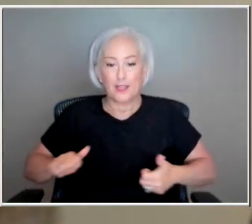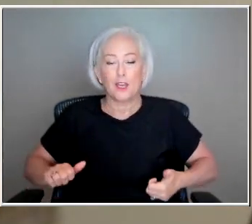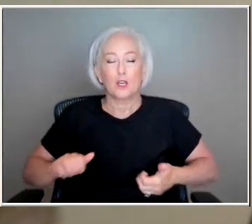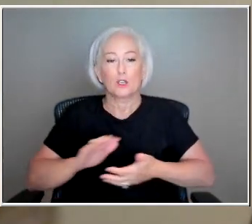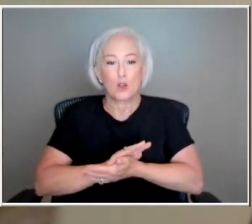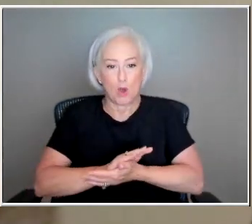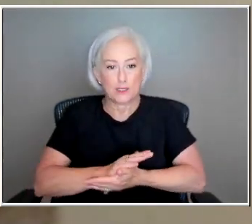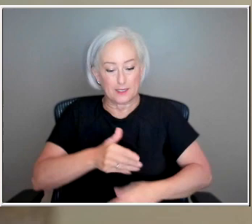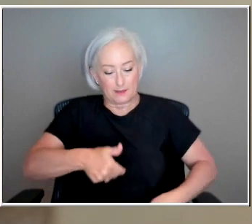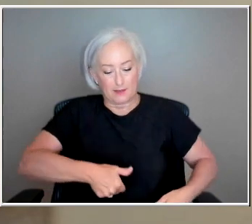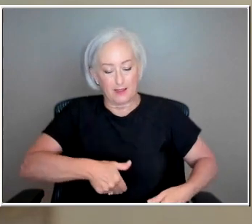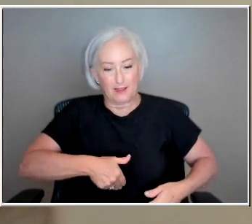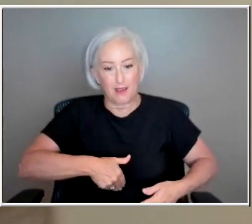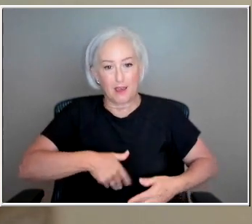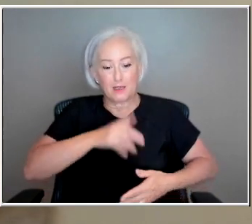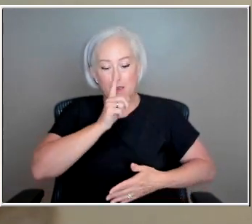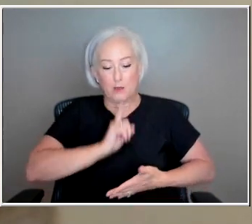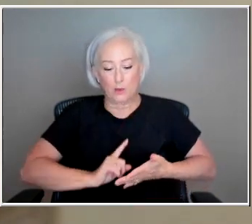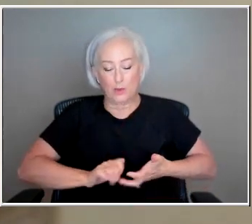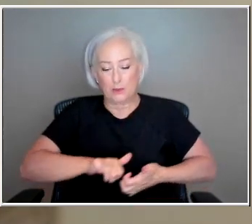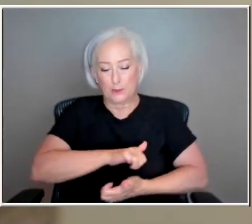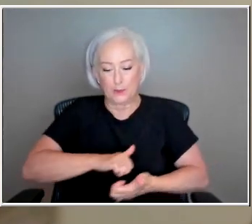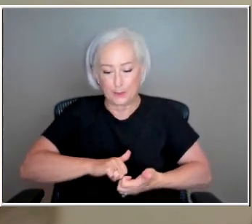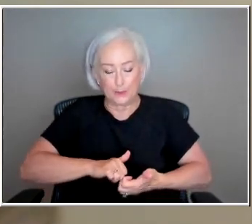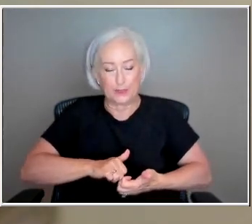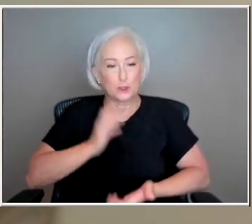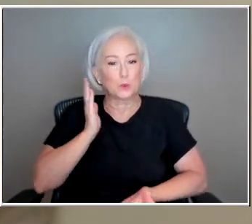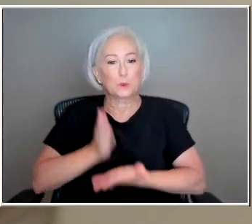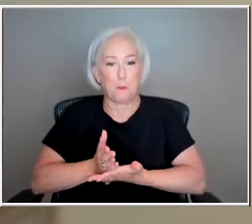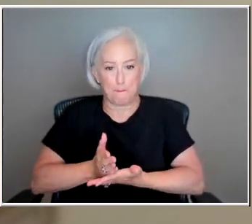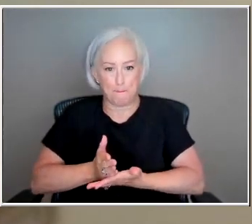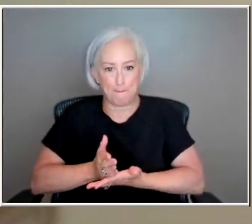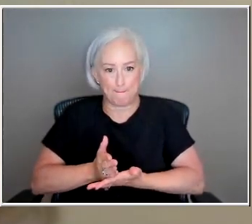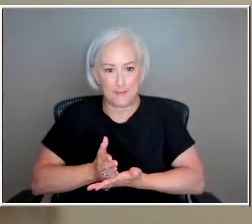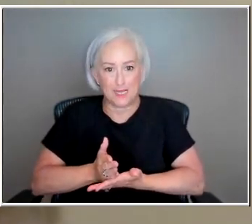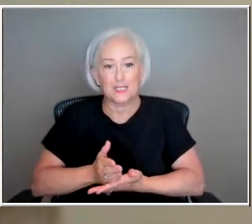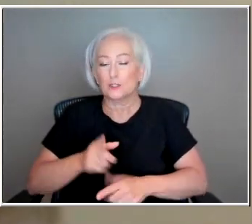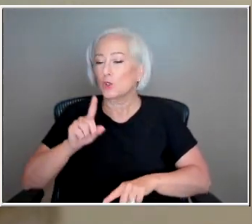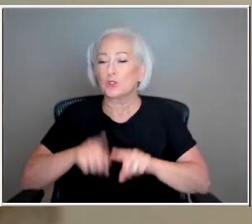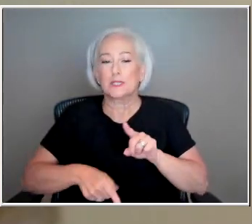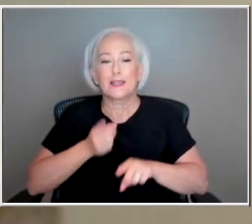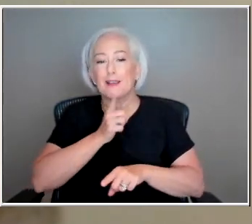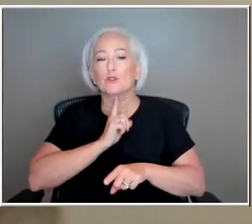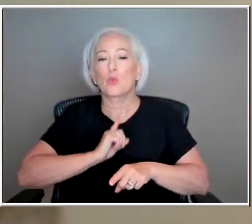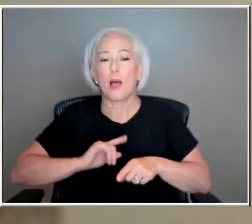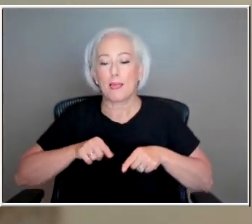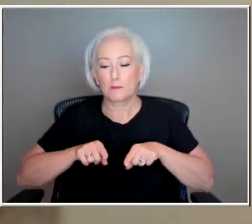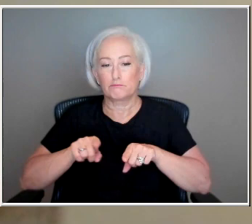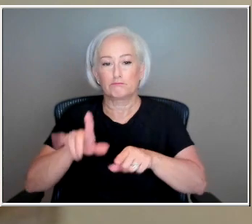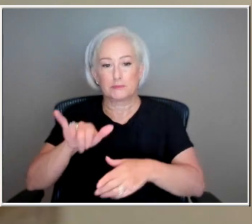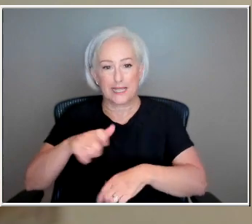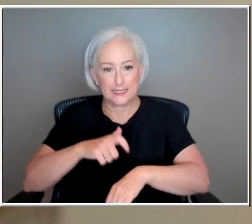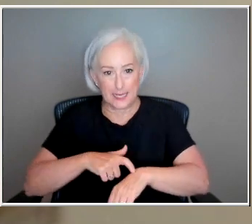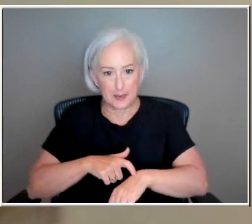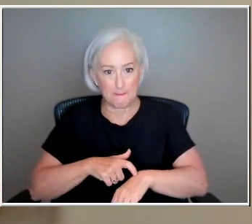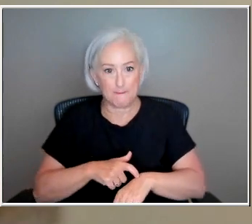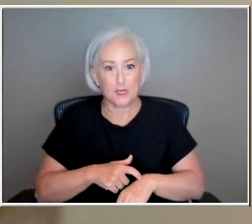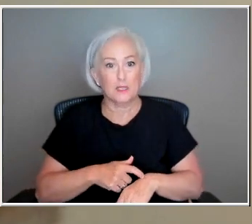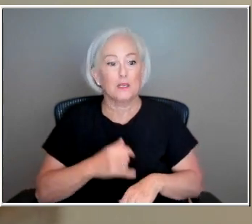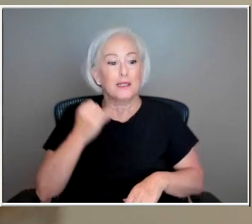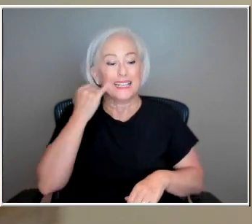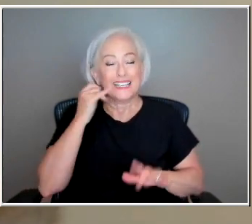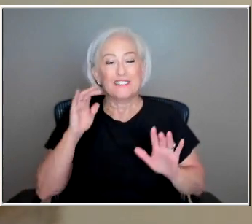can't swallow when she's in an episode. So sometimes they can communicate with us if it's a milder episode, sometimes they can't. And